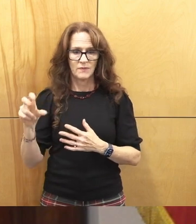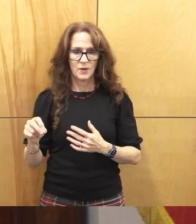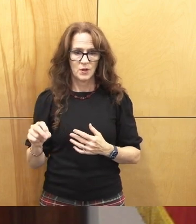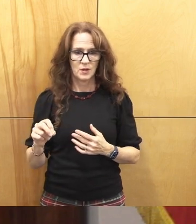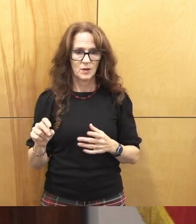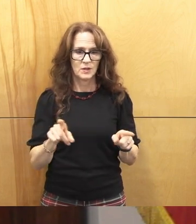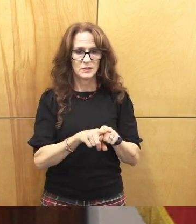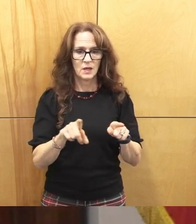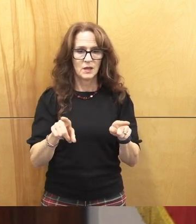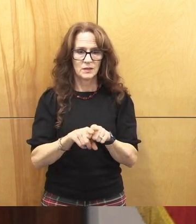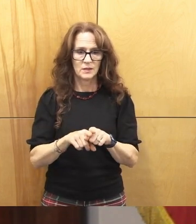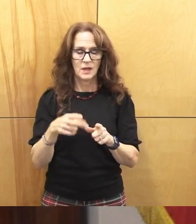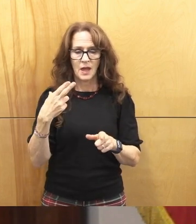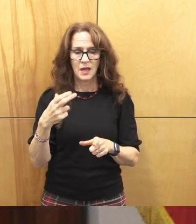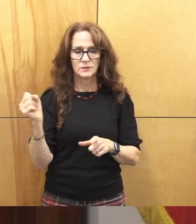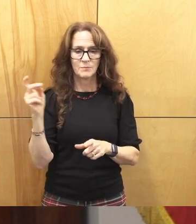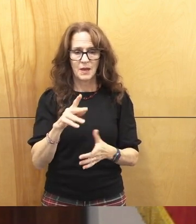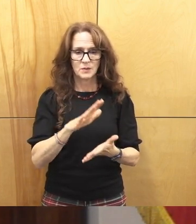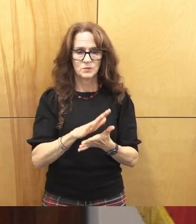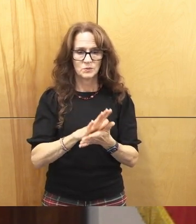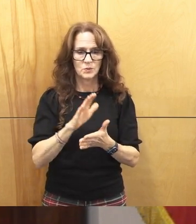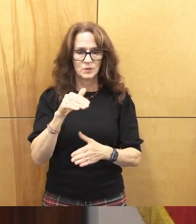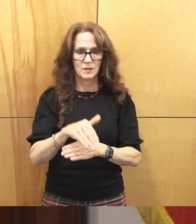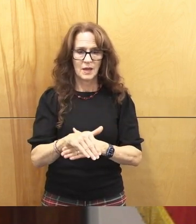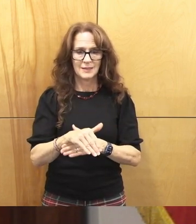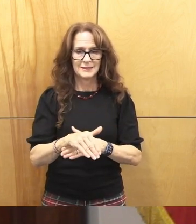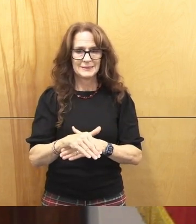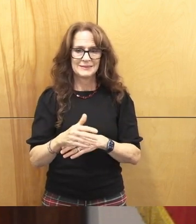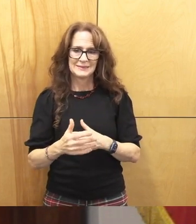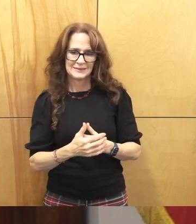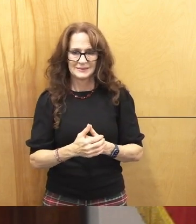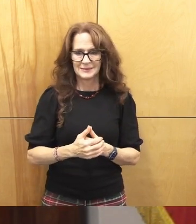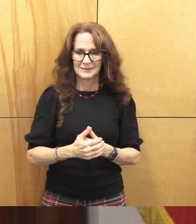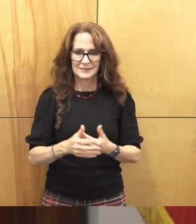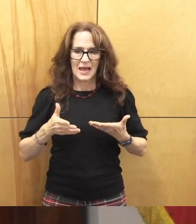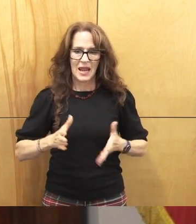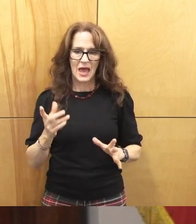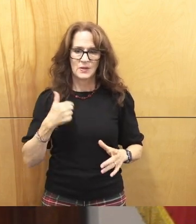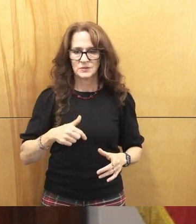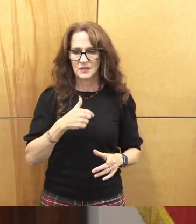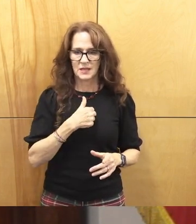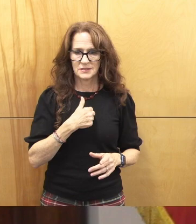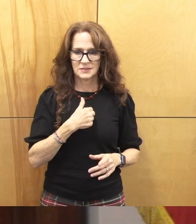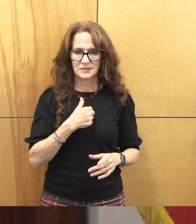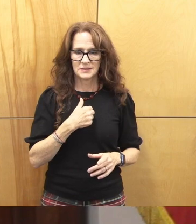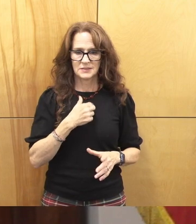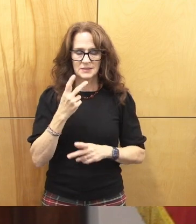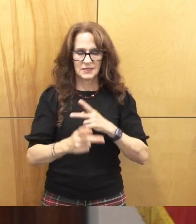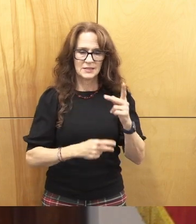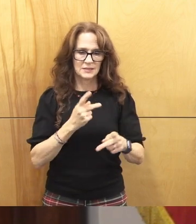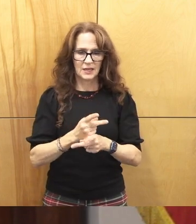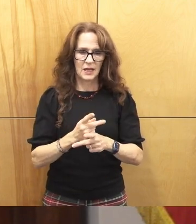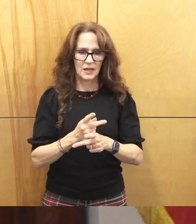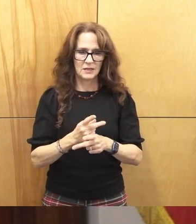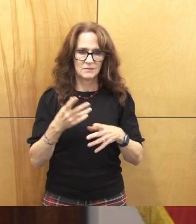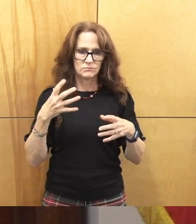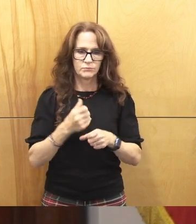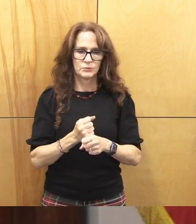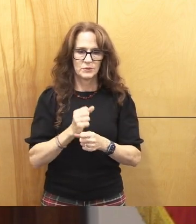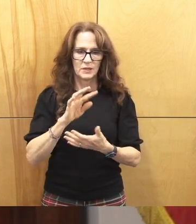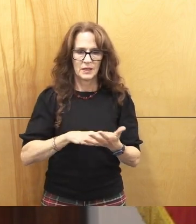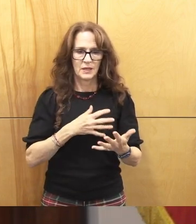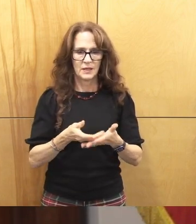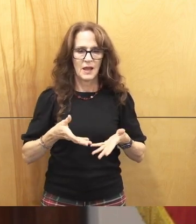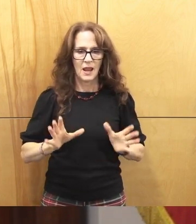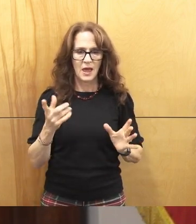It's also high school back to school night, so this allows us, this kind of truncated schedule